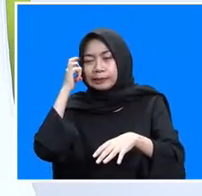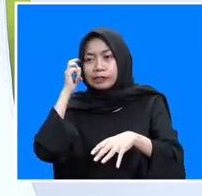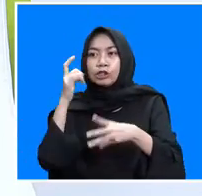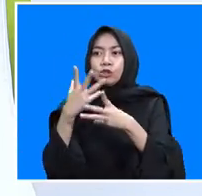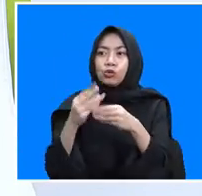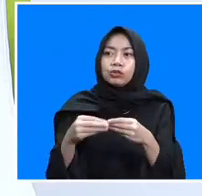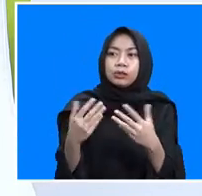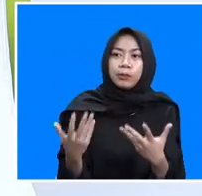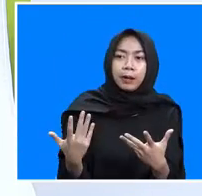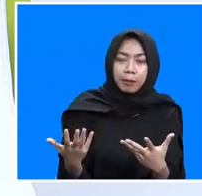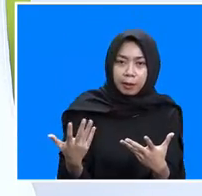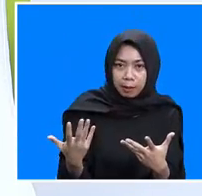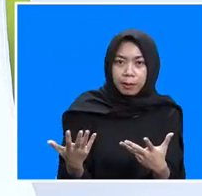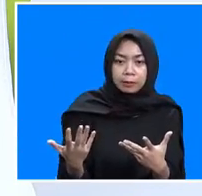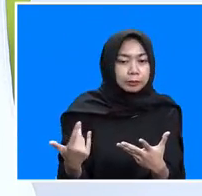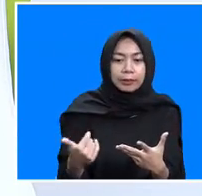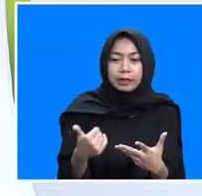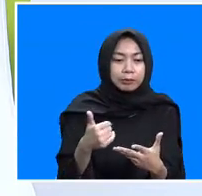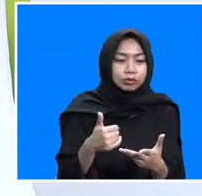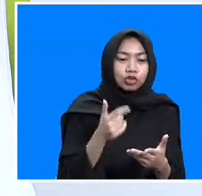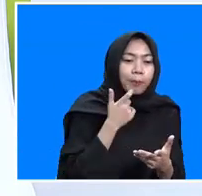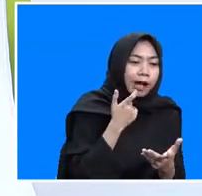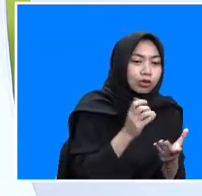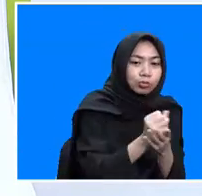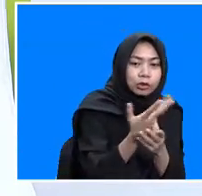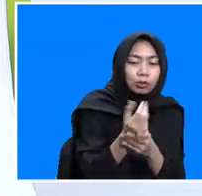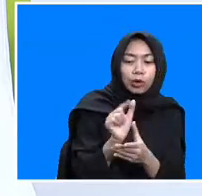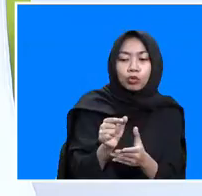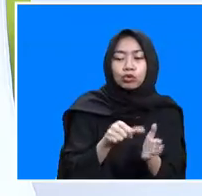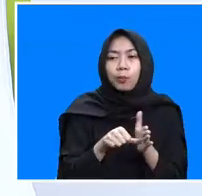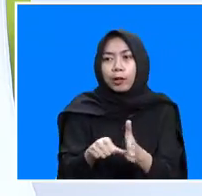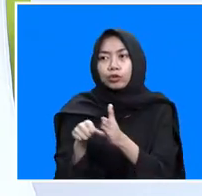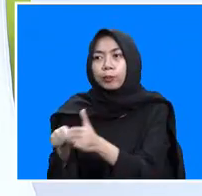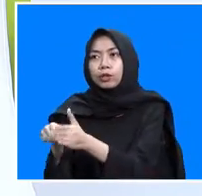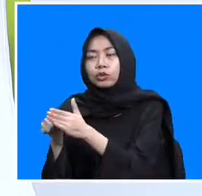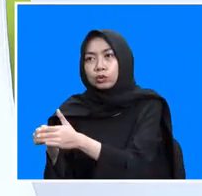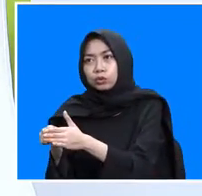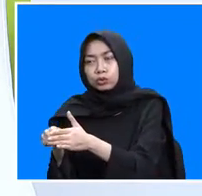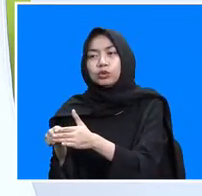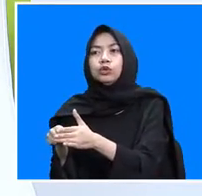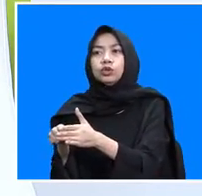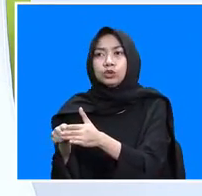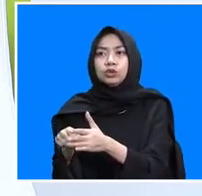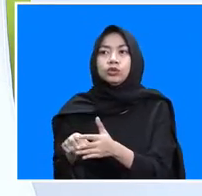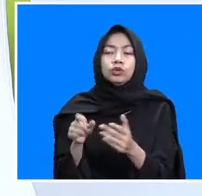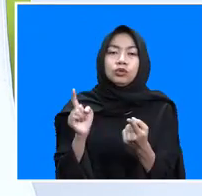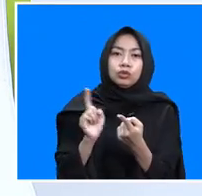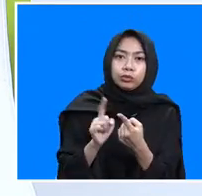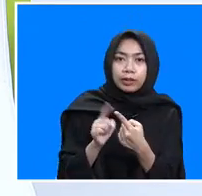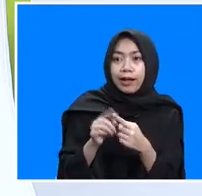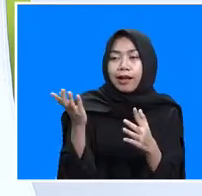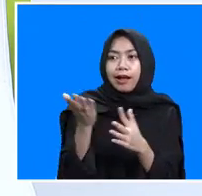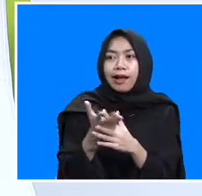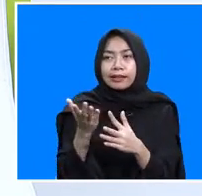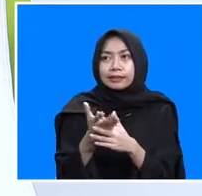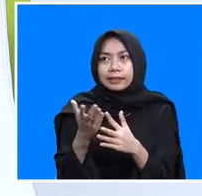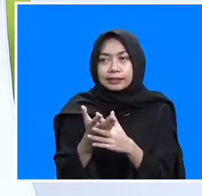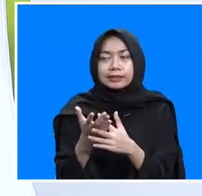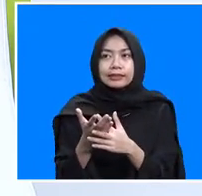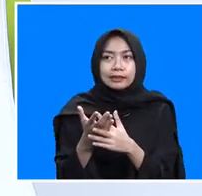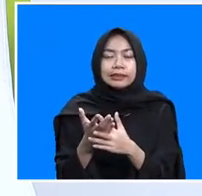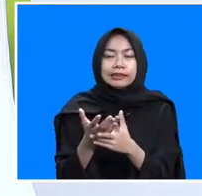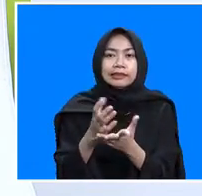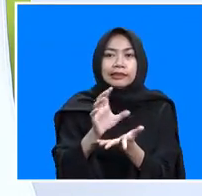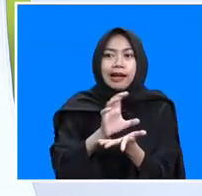do provide additional resources to help them. Mm. And a lot of that is to do with access to assets such as